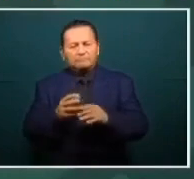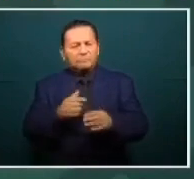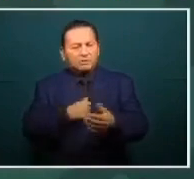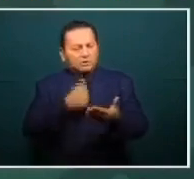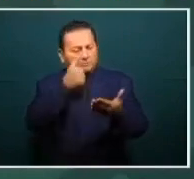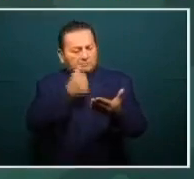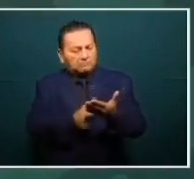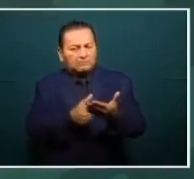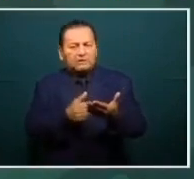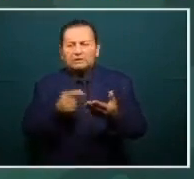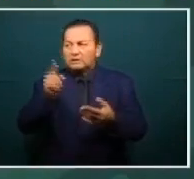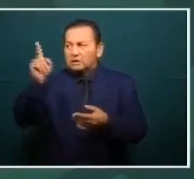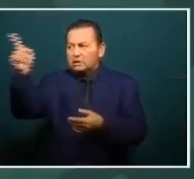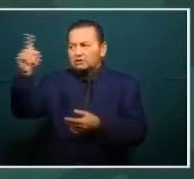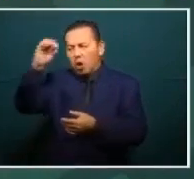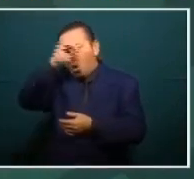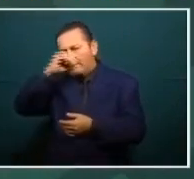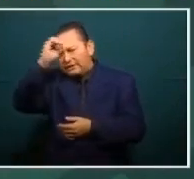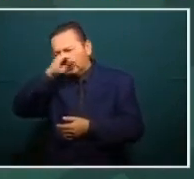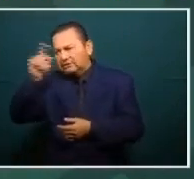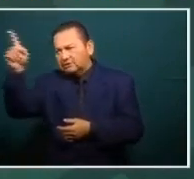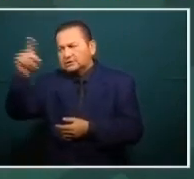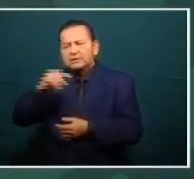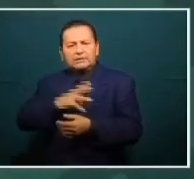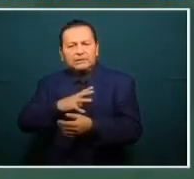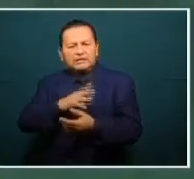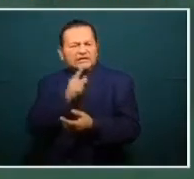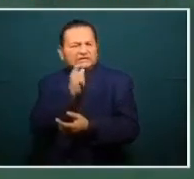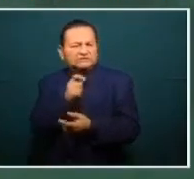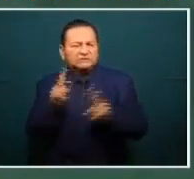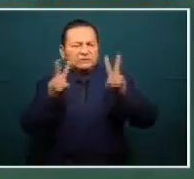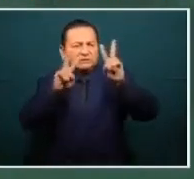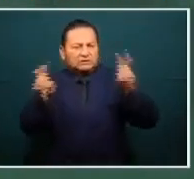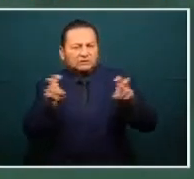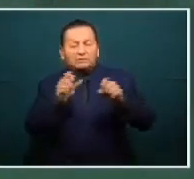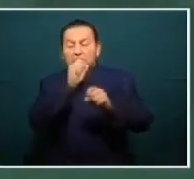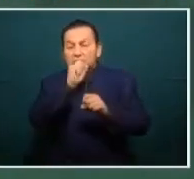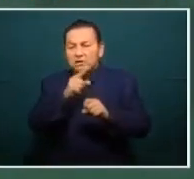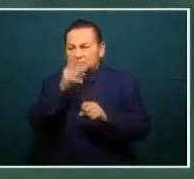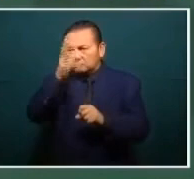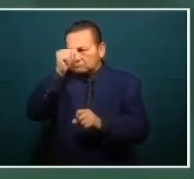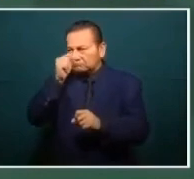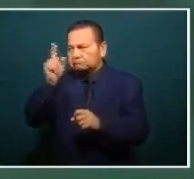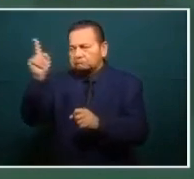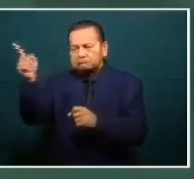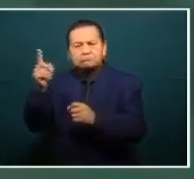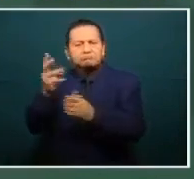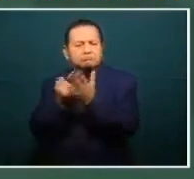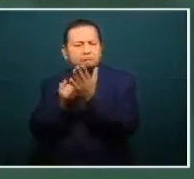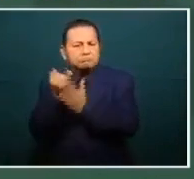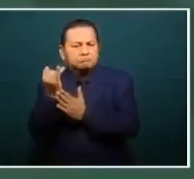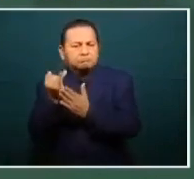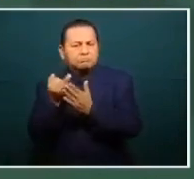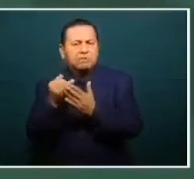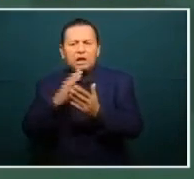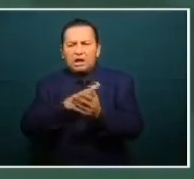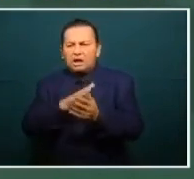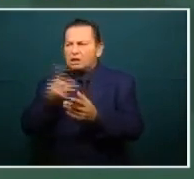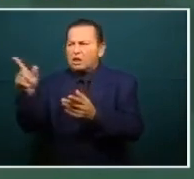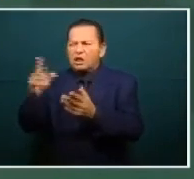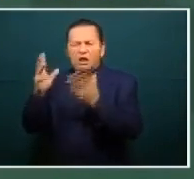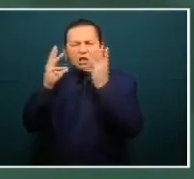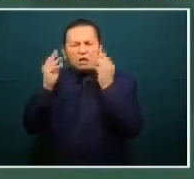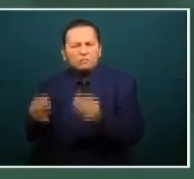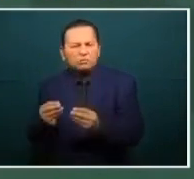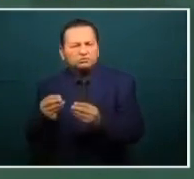this topic in the U.S. What they seem to have an opinion regarding this